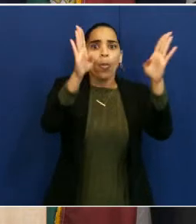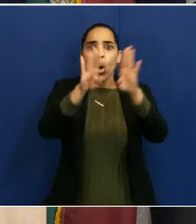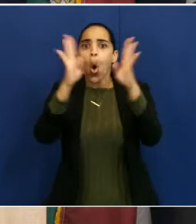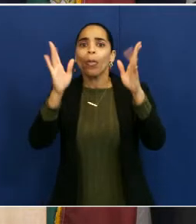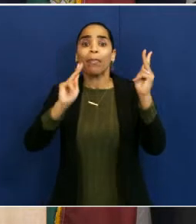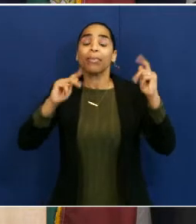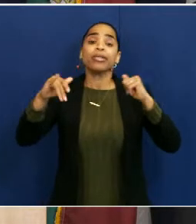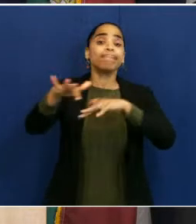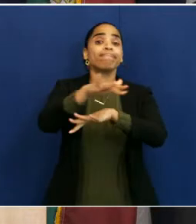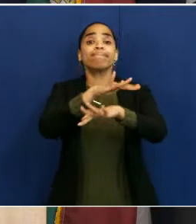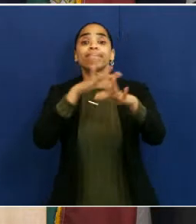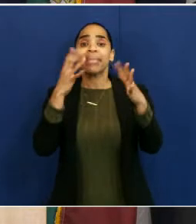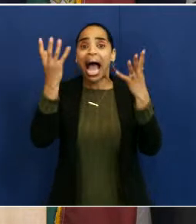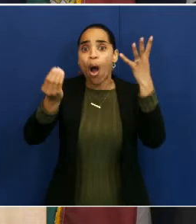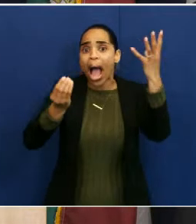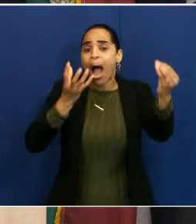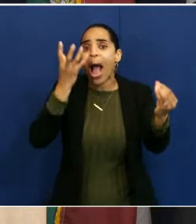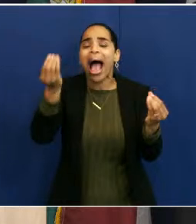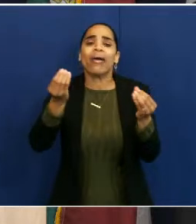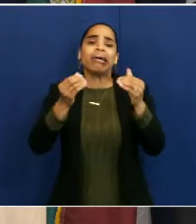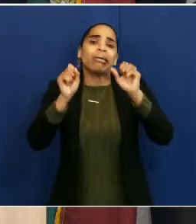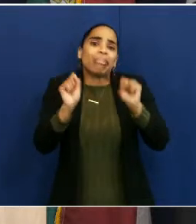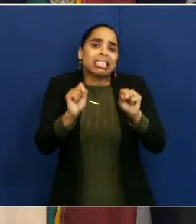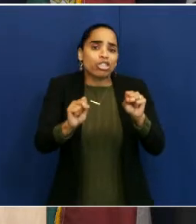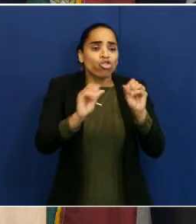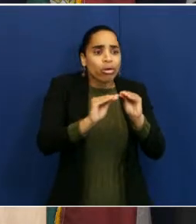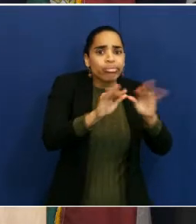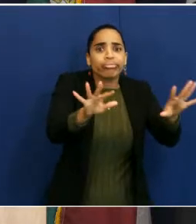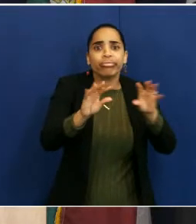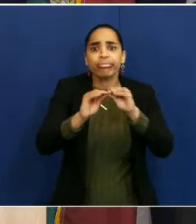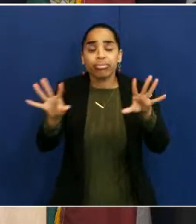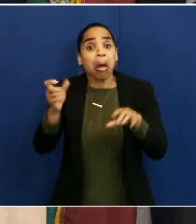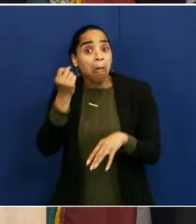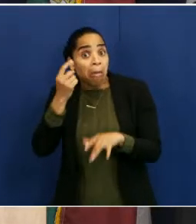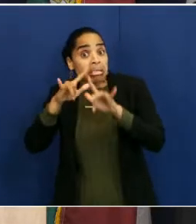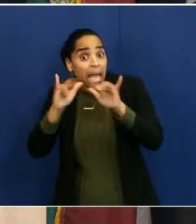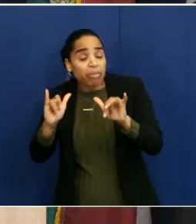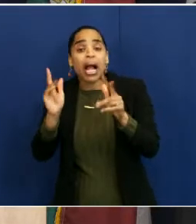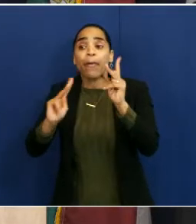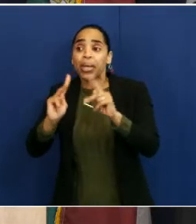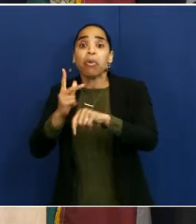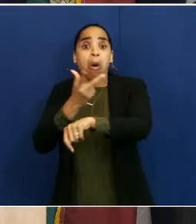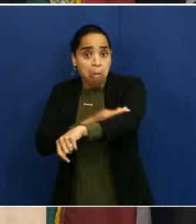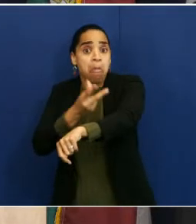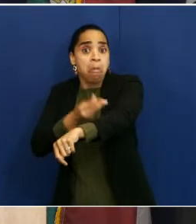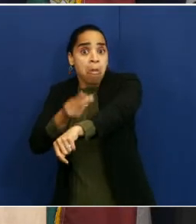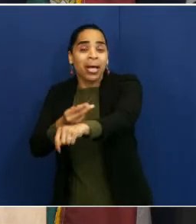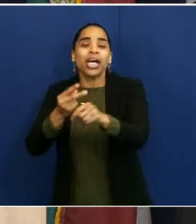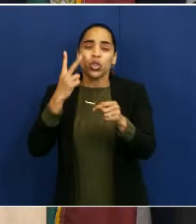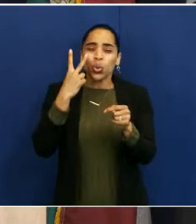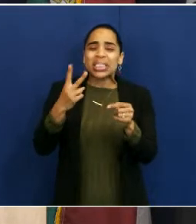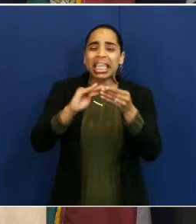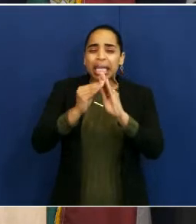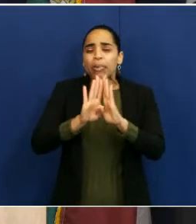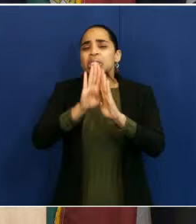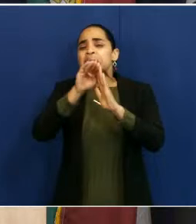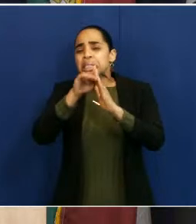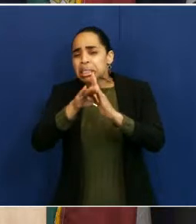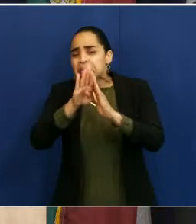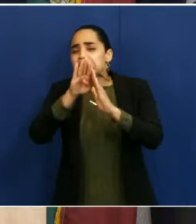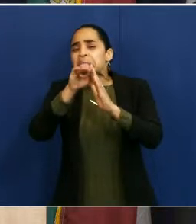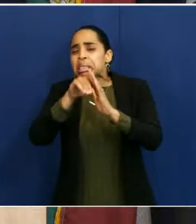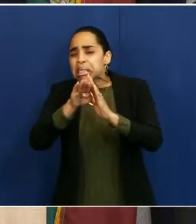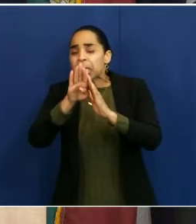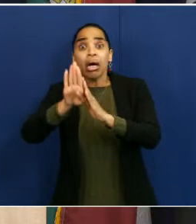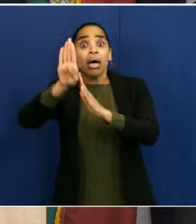for spread, while at the same time more people are getting vaccinated. And so our case rates kind of ebb and flow, but you'll see a general consistency over the